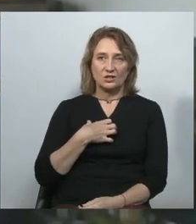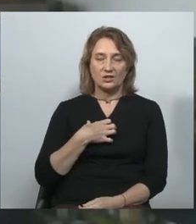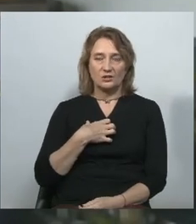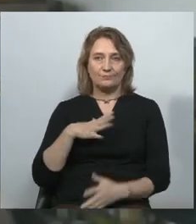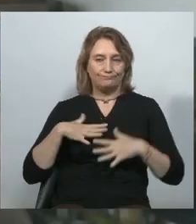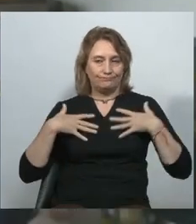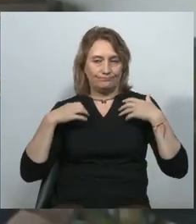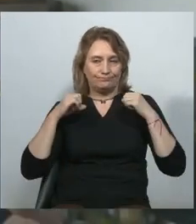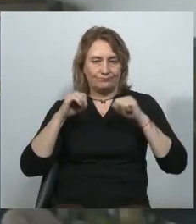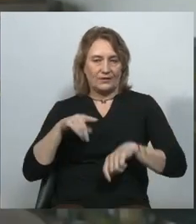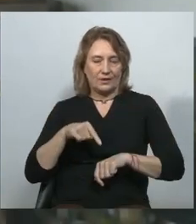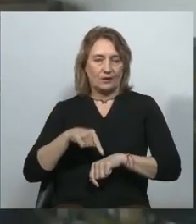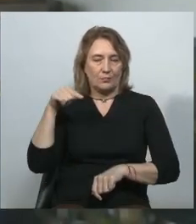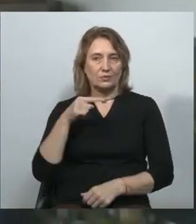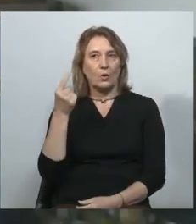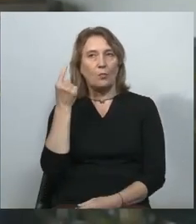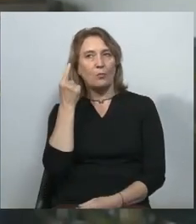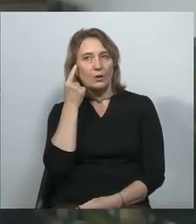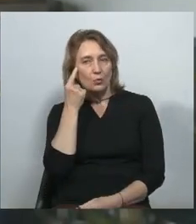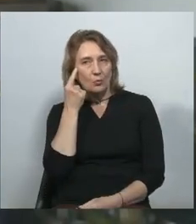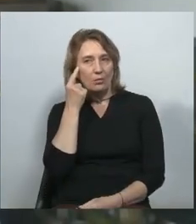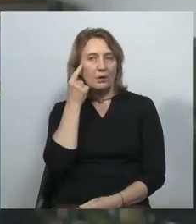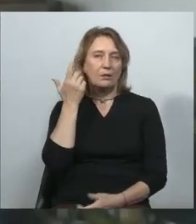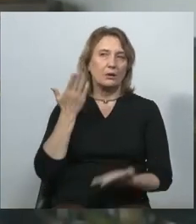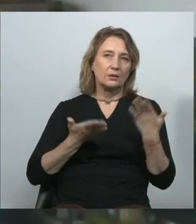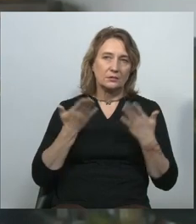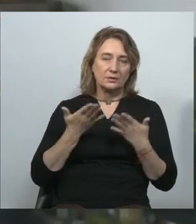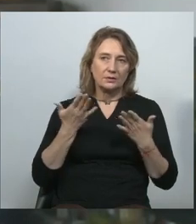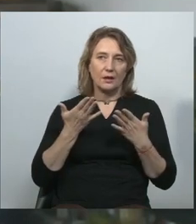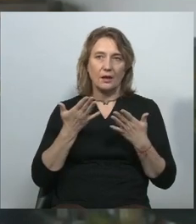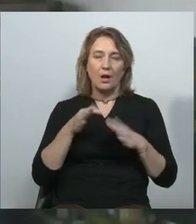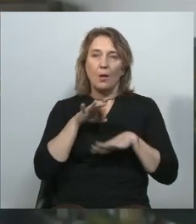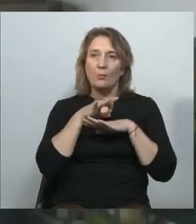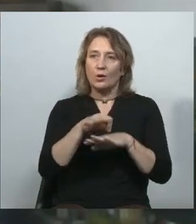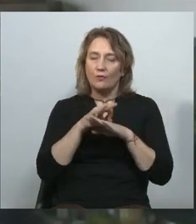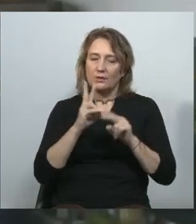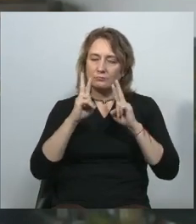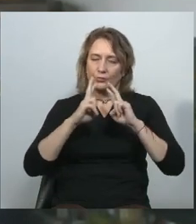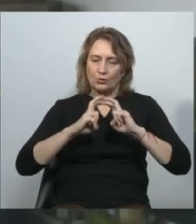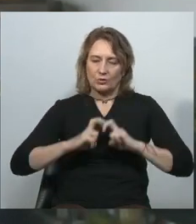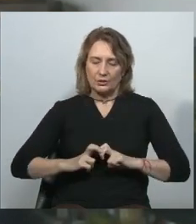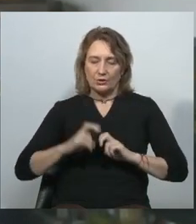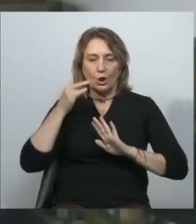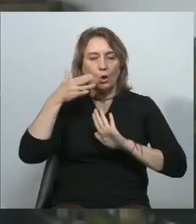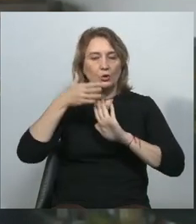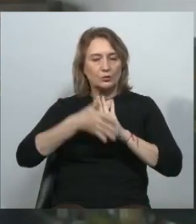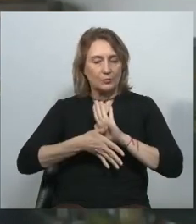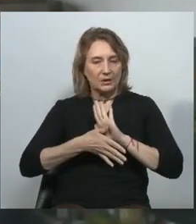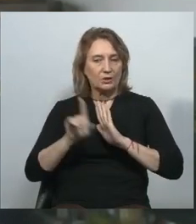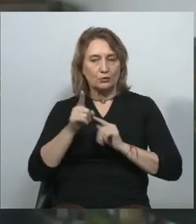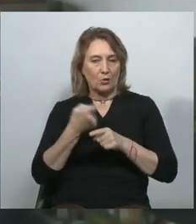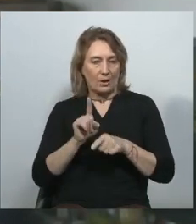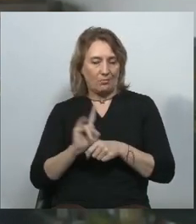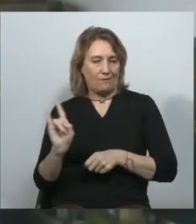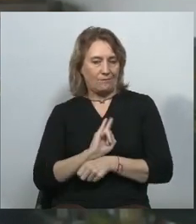a bit more carefully, doing some research, realizing it's fake. And then I push back, I put comments on the chat saying, this is fake, we